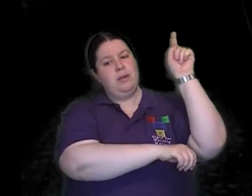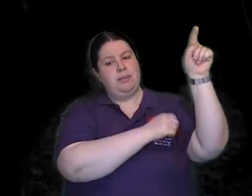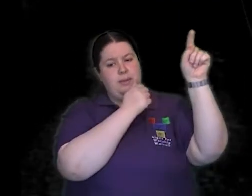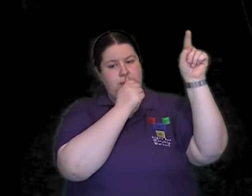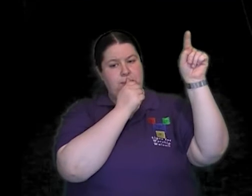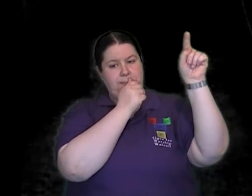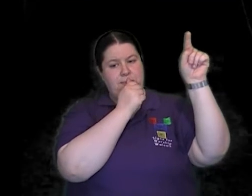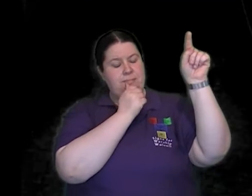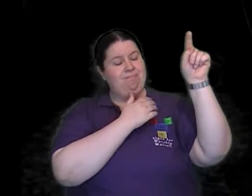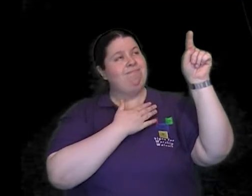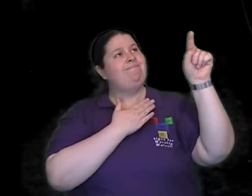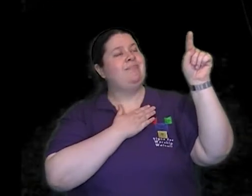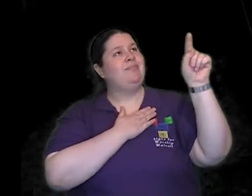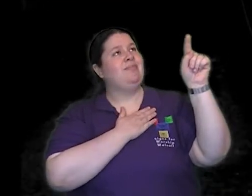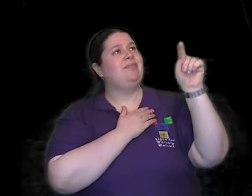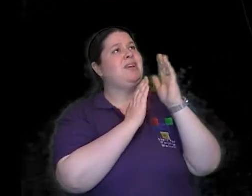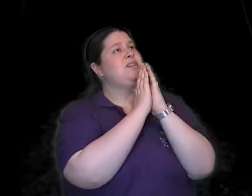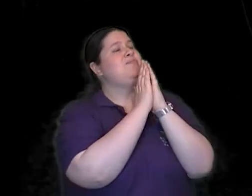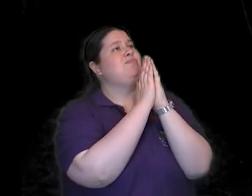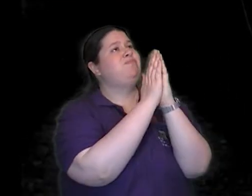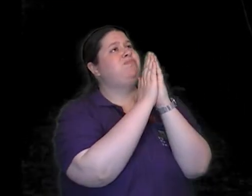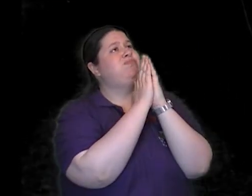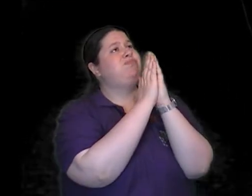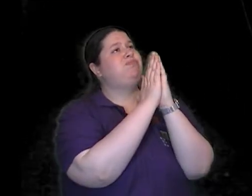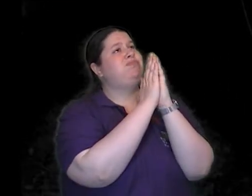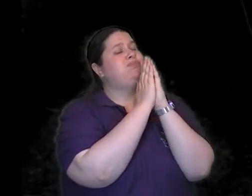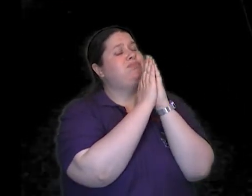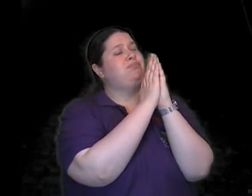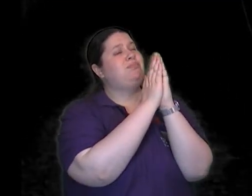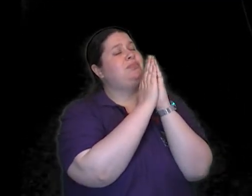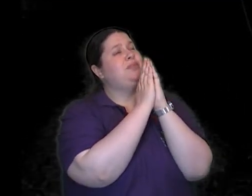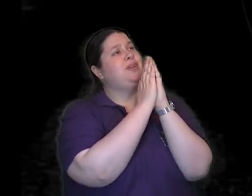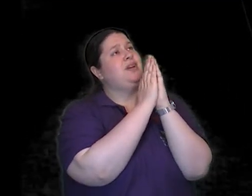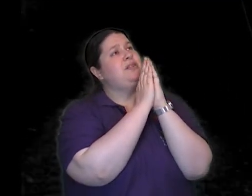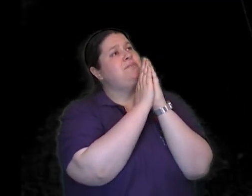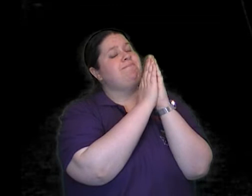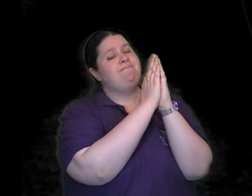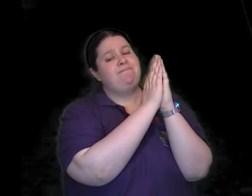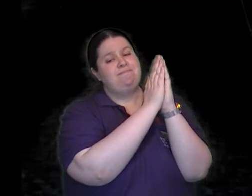I'm not afraid.